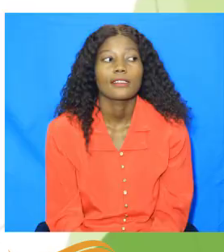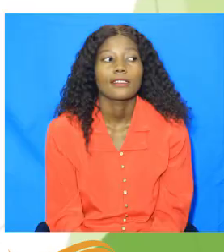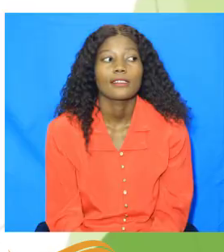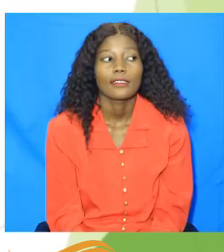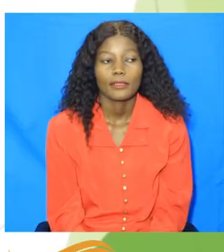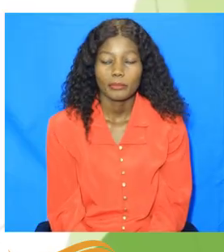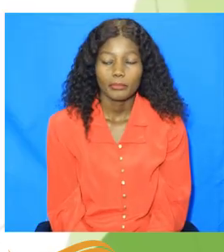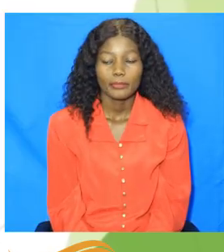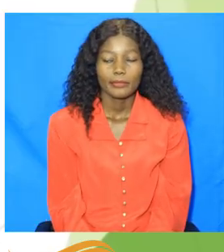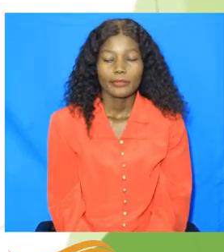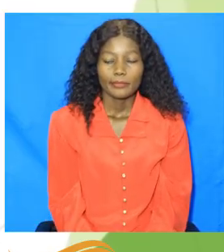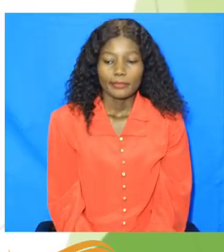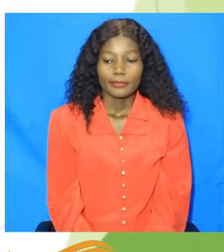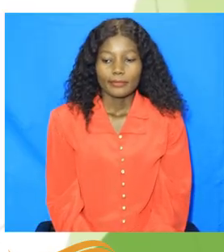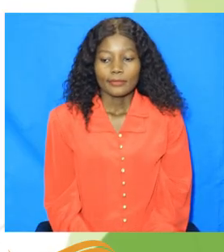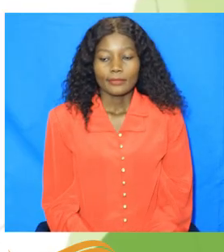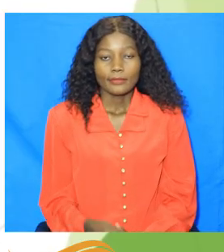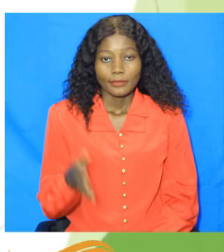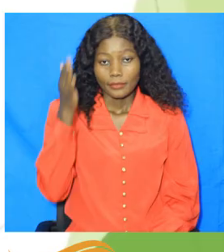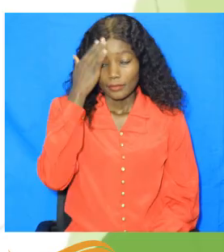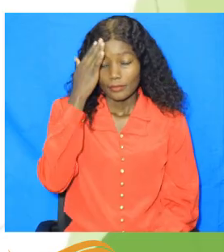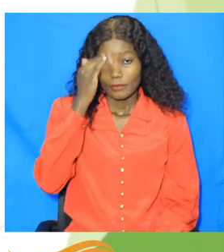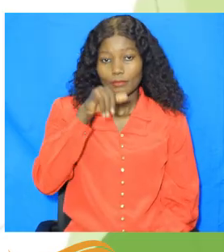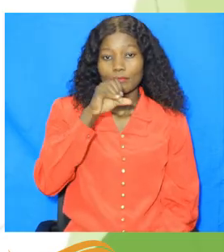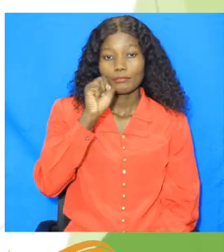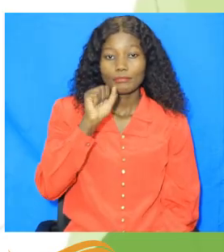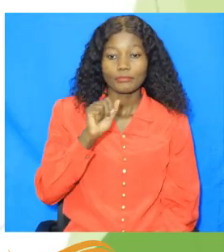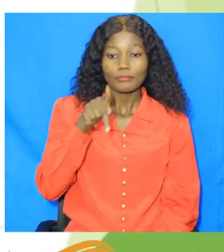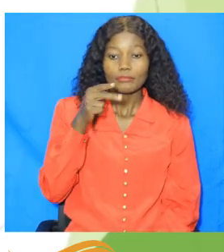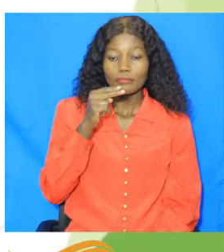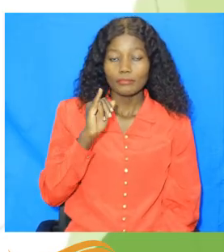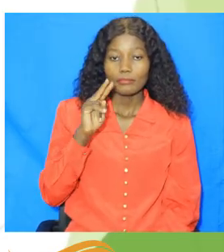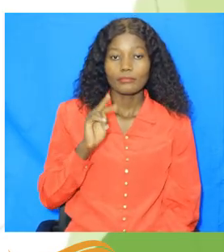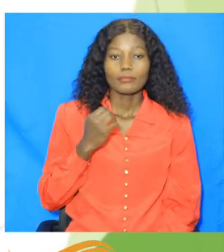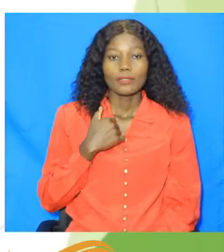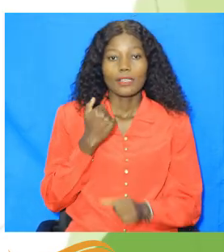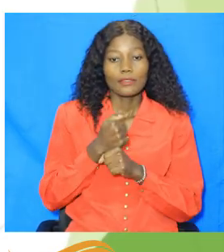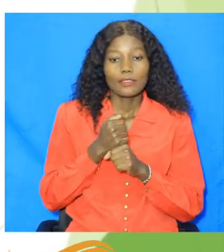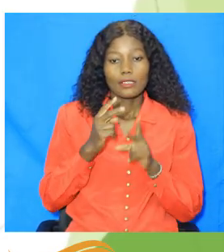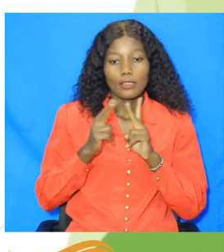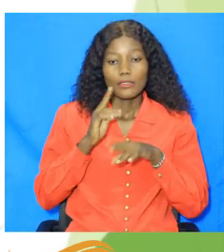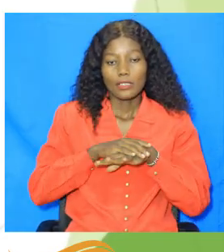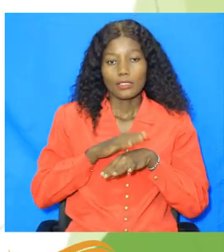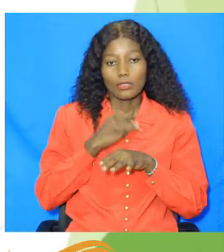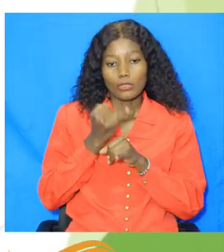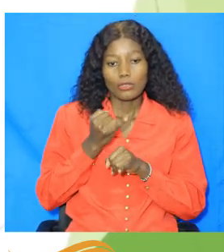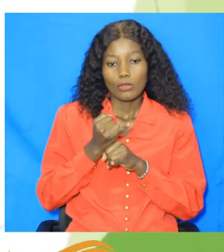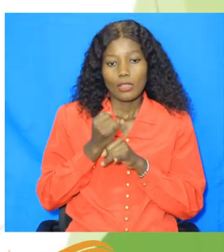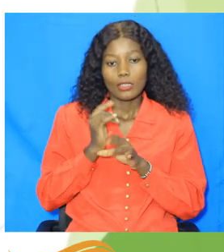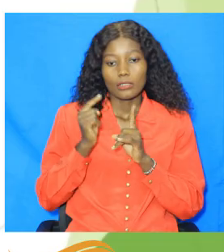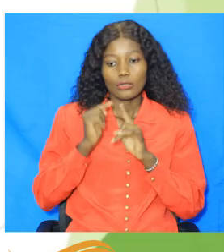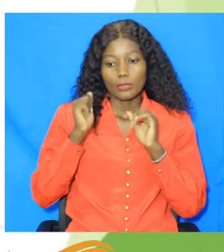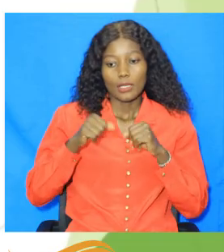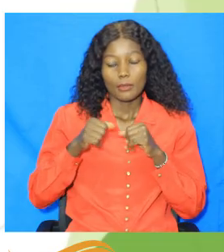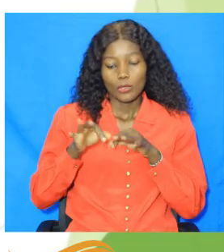Yeah. I know Madam Johnson has done a very good job just to be able to explain the rules and regulations that comes